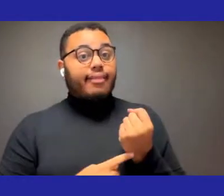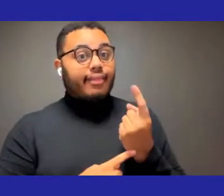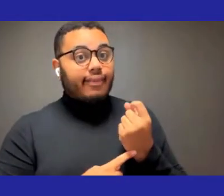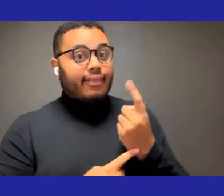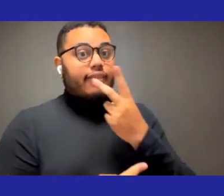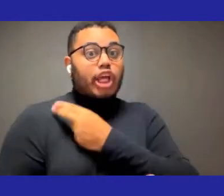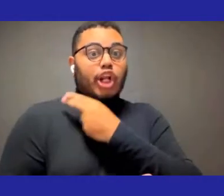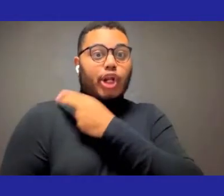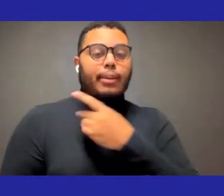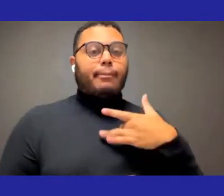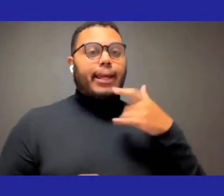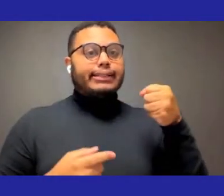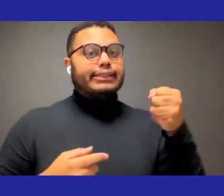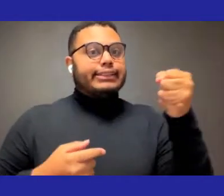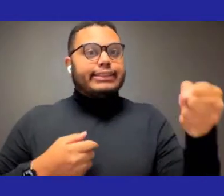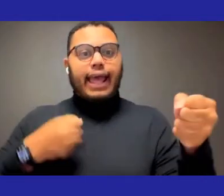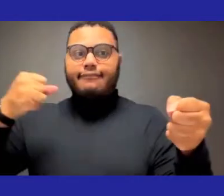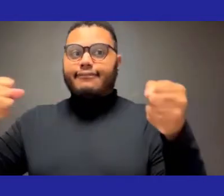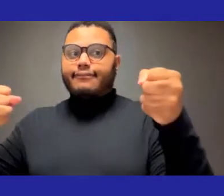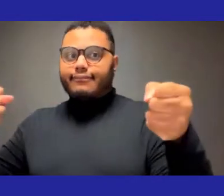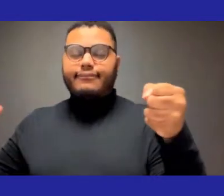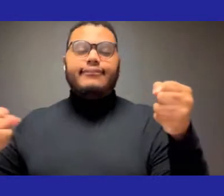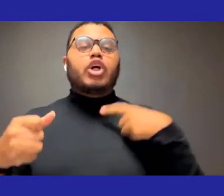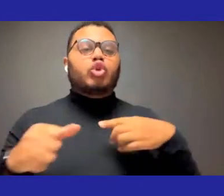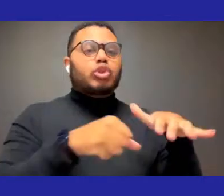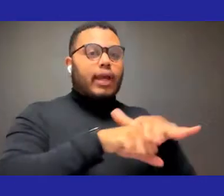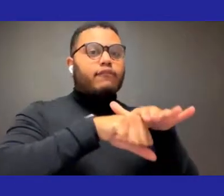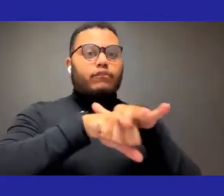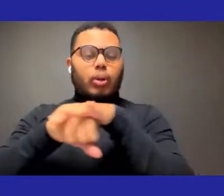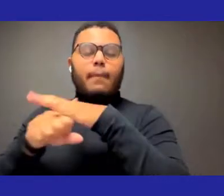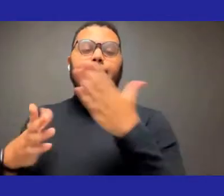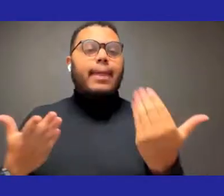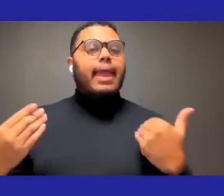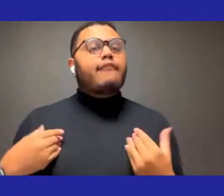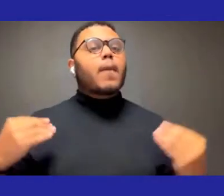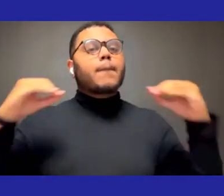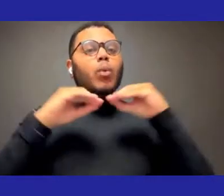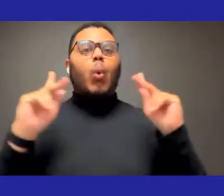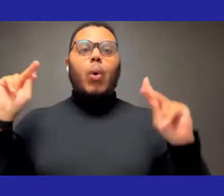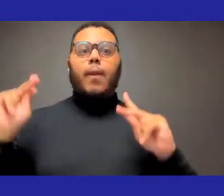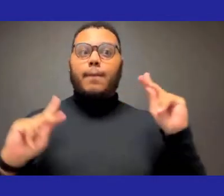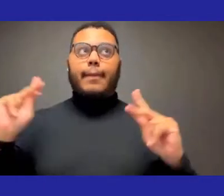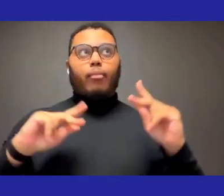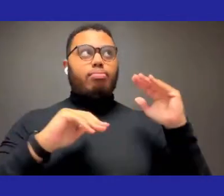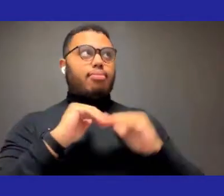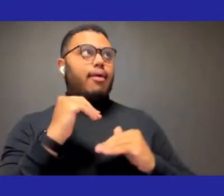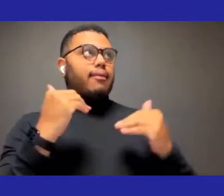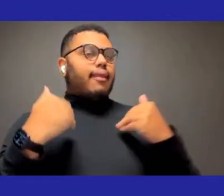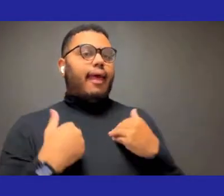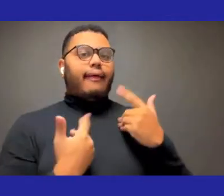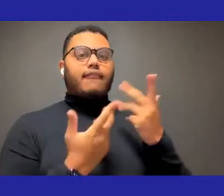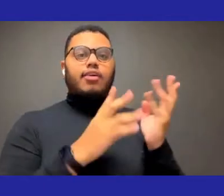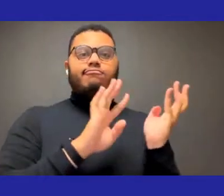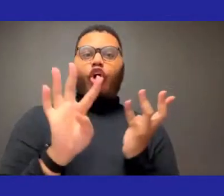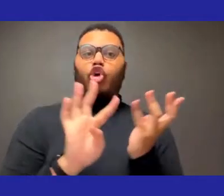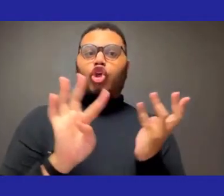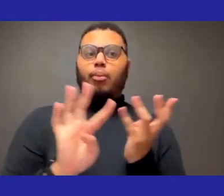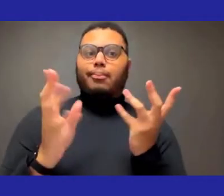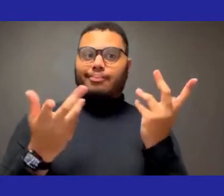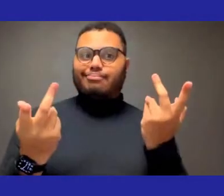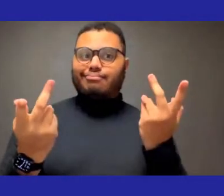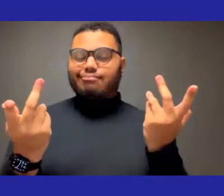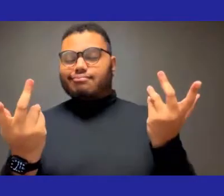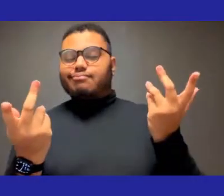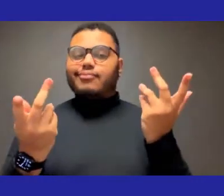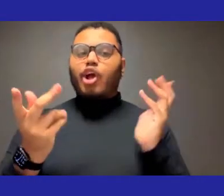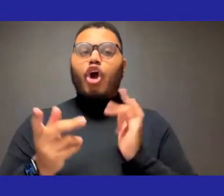staff toward coverage. And you might have more individuals than you have volume. And so with our single